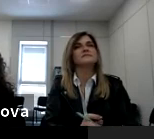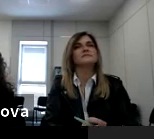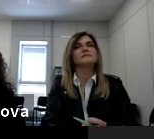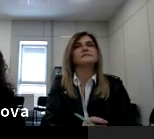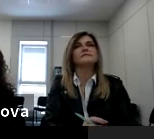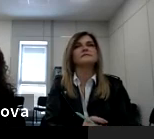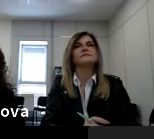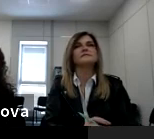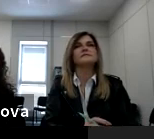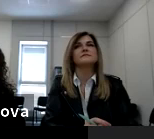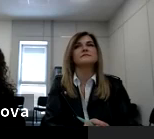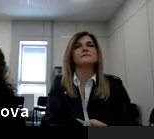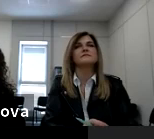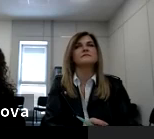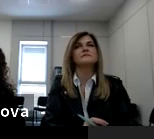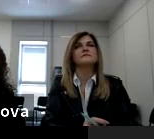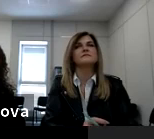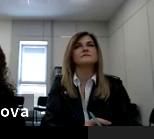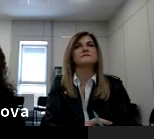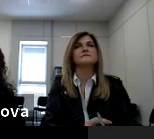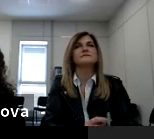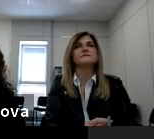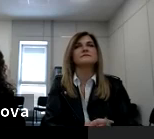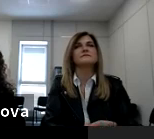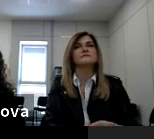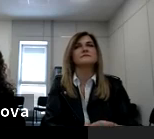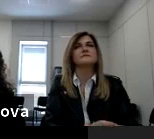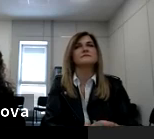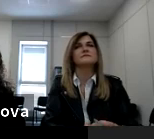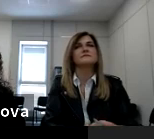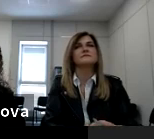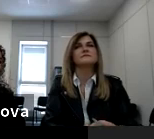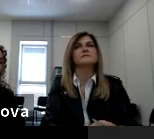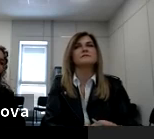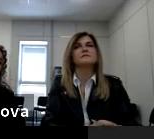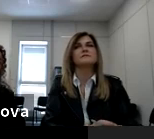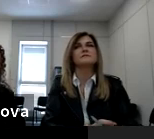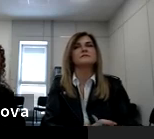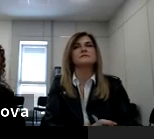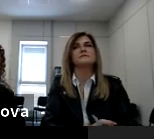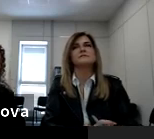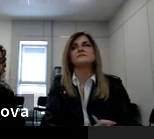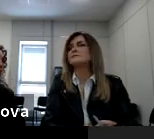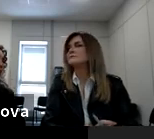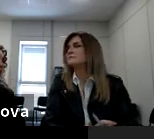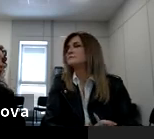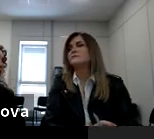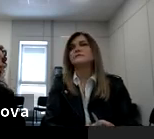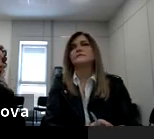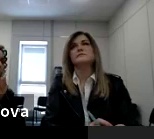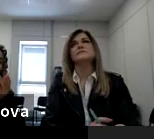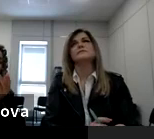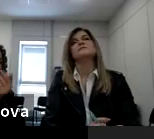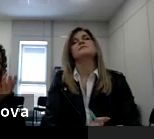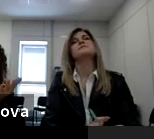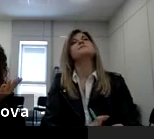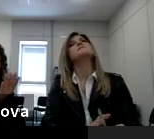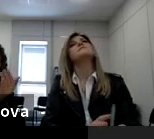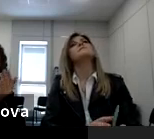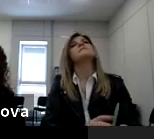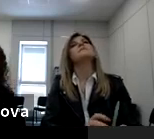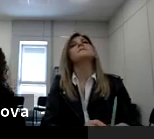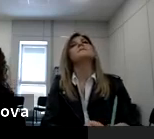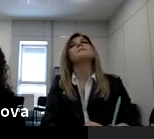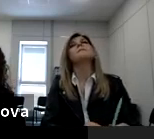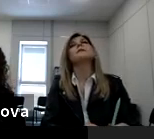degrees. So you can see all these pictures were took by when we were just testing on the stage